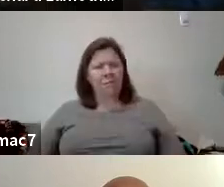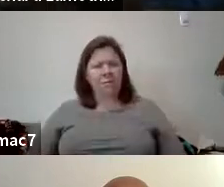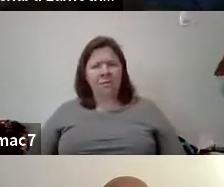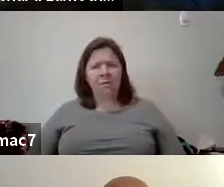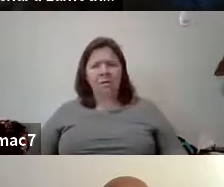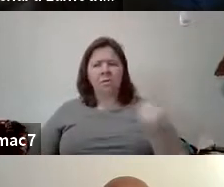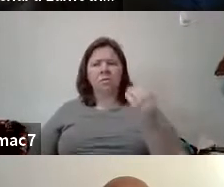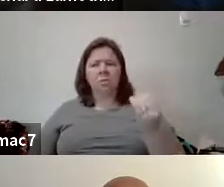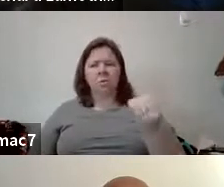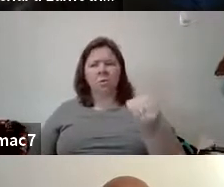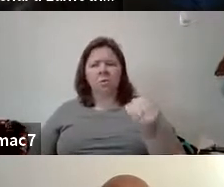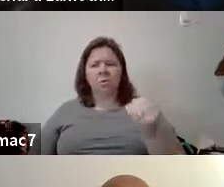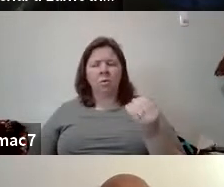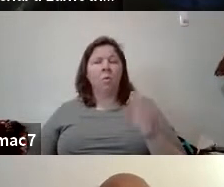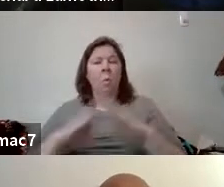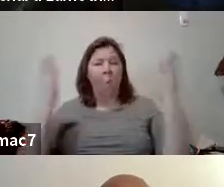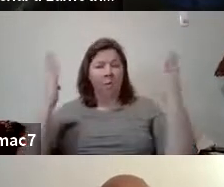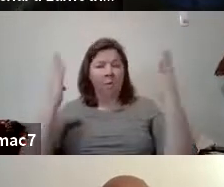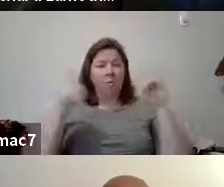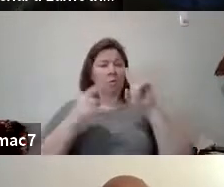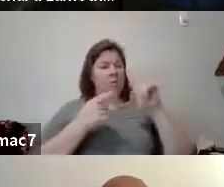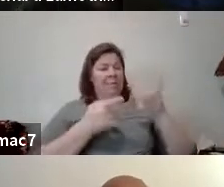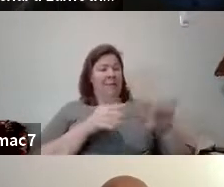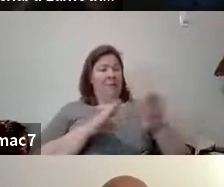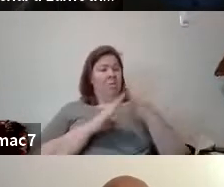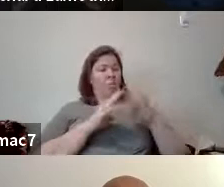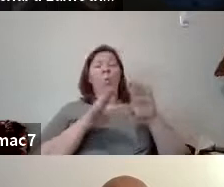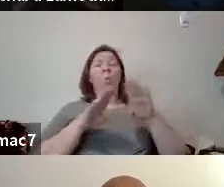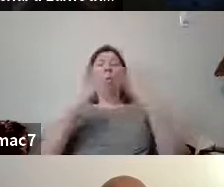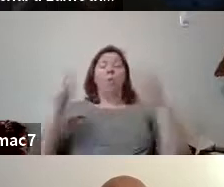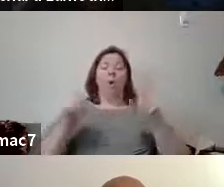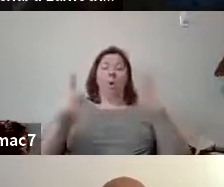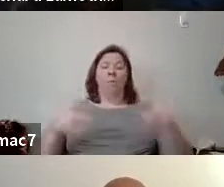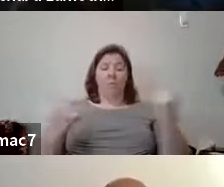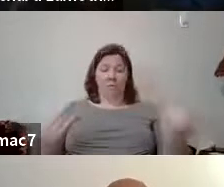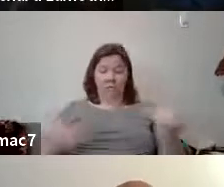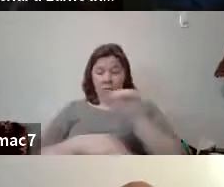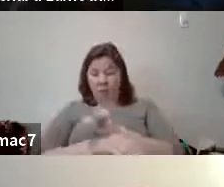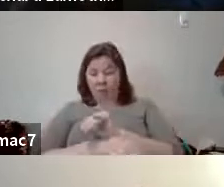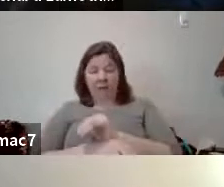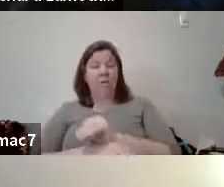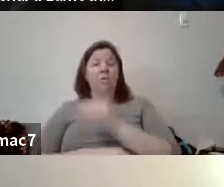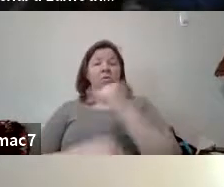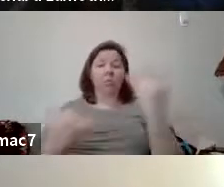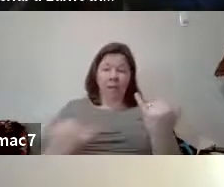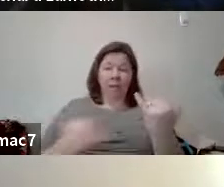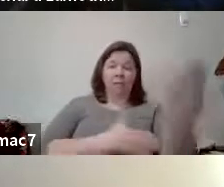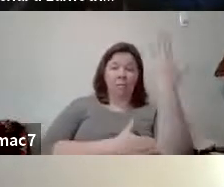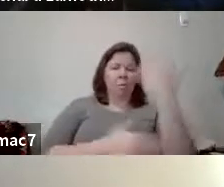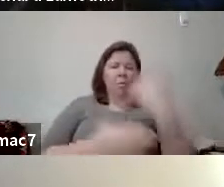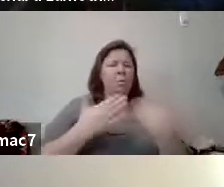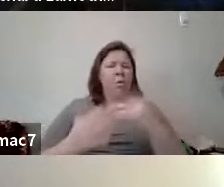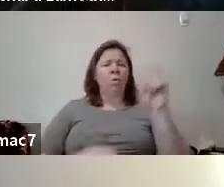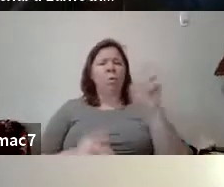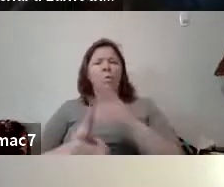so open the door to the opportunity tonight, today, this morning, wherever you are in the world. I think your future's